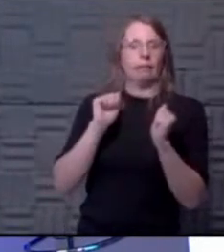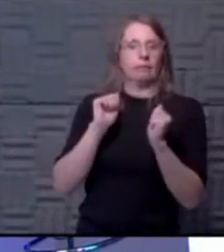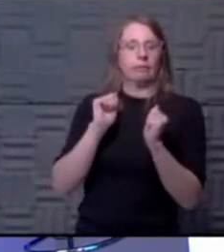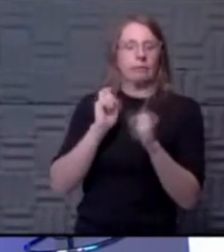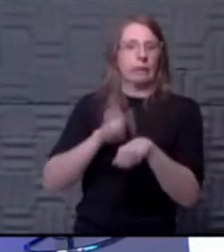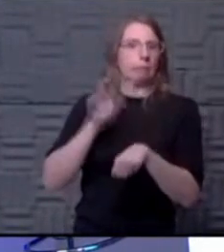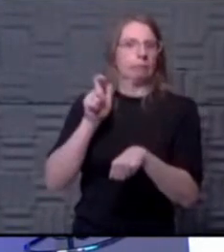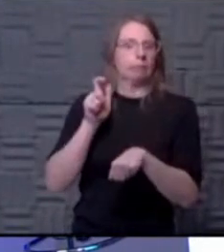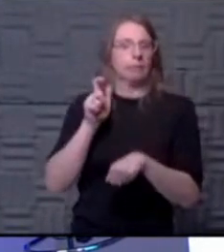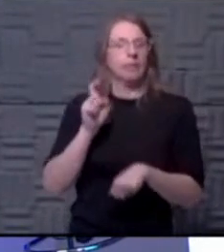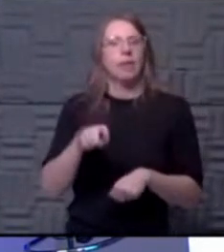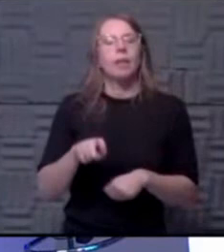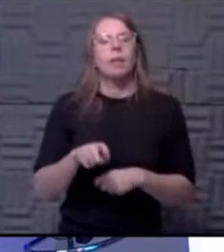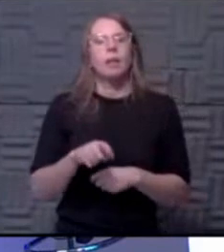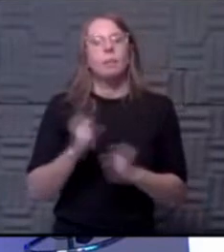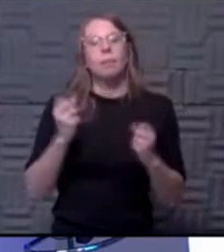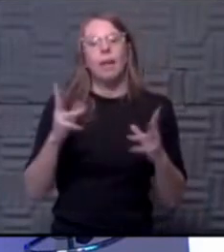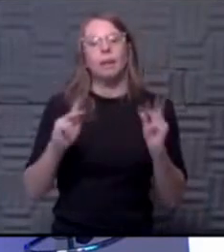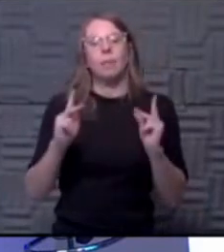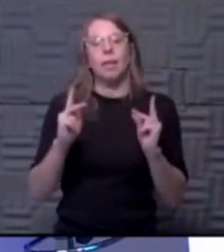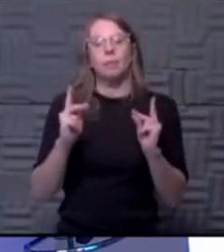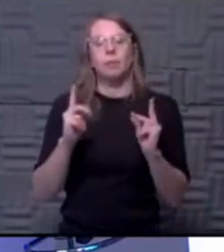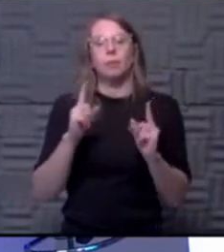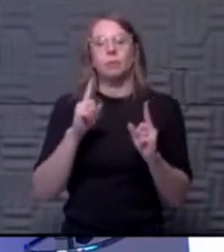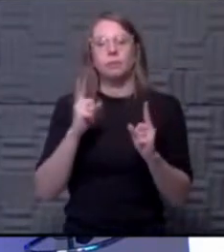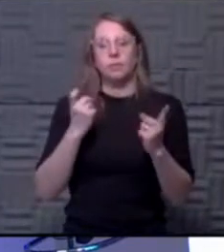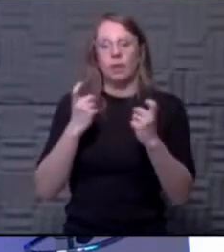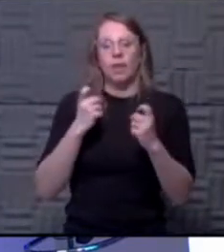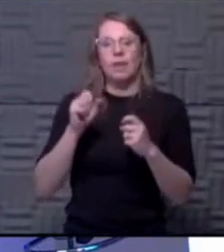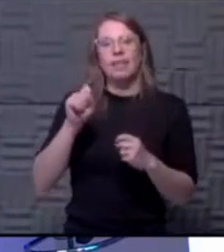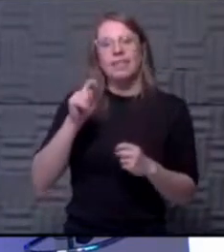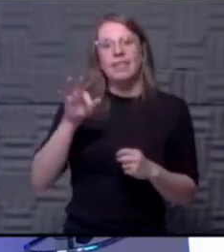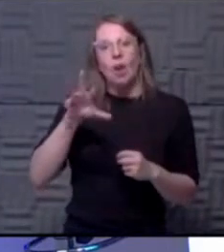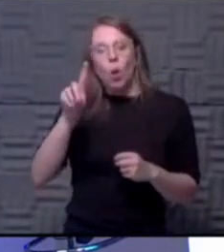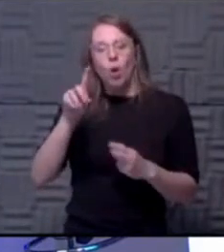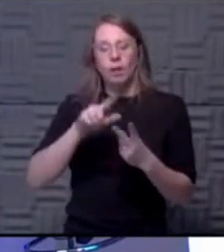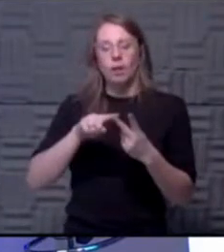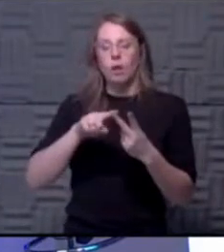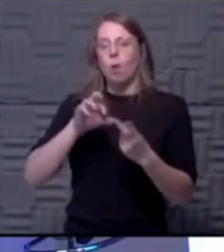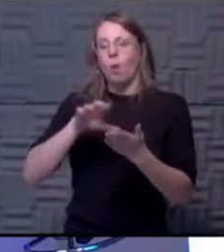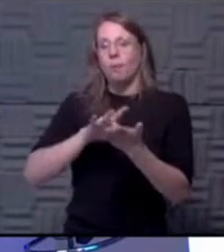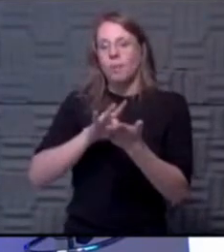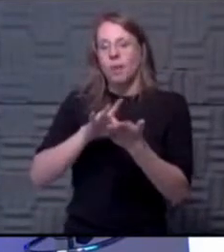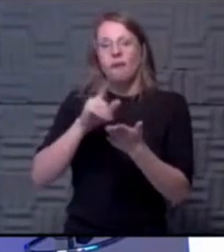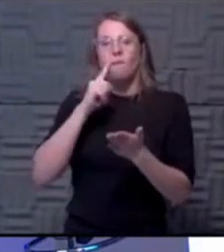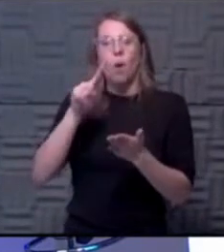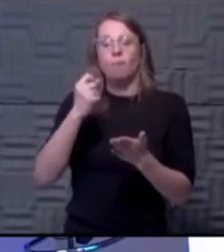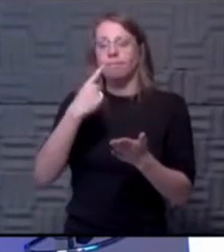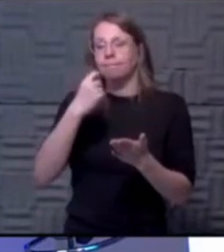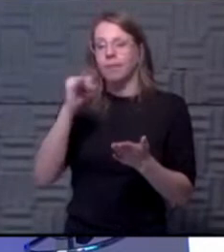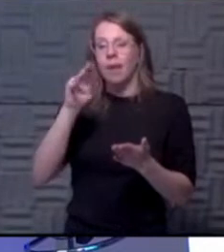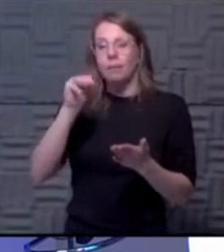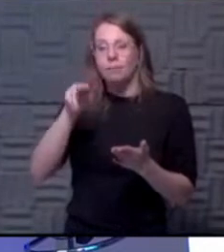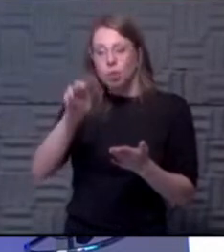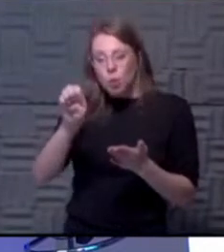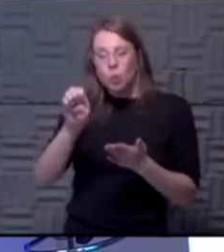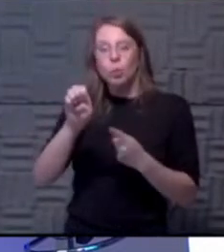I have a lot of questions from people that are taking steroid medication. They're on medications for immune